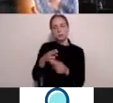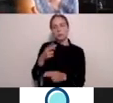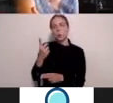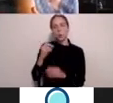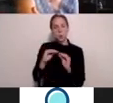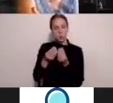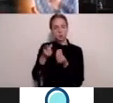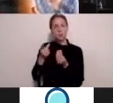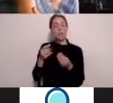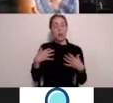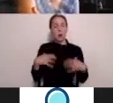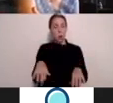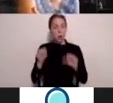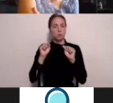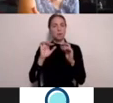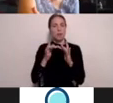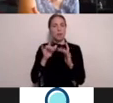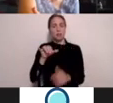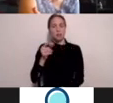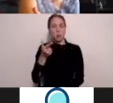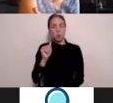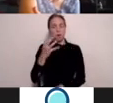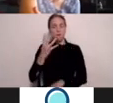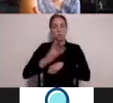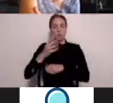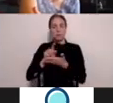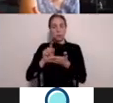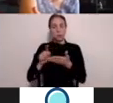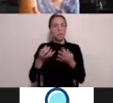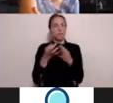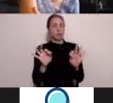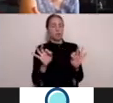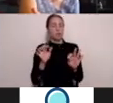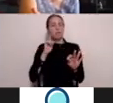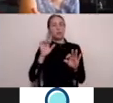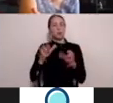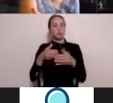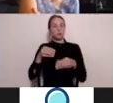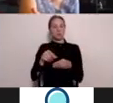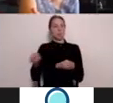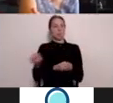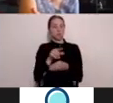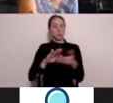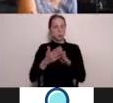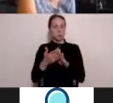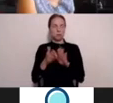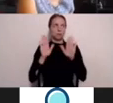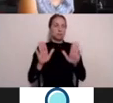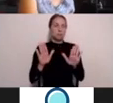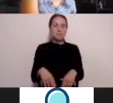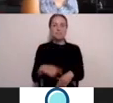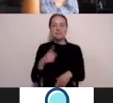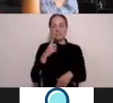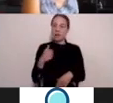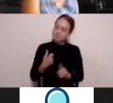online yoga 4 days a week at no cost to groups in the rare disease community, which is excellent. I am certainly a huge fan